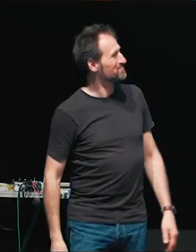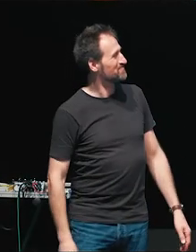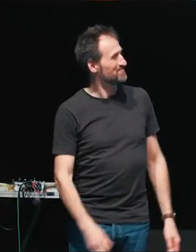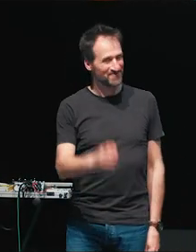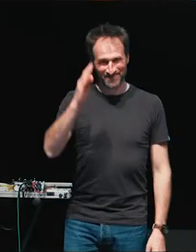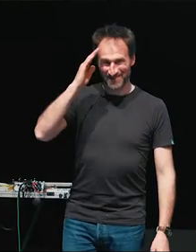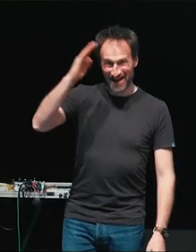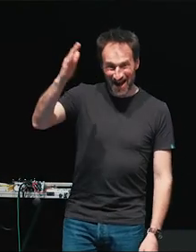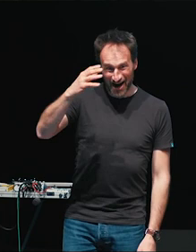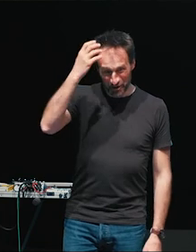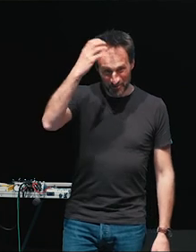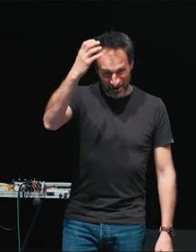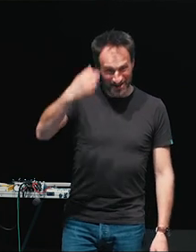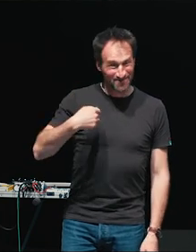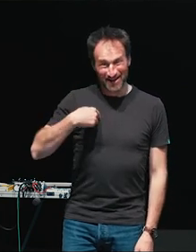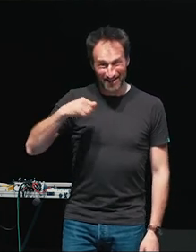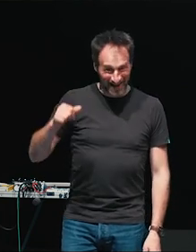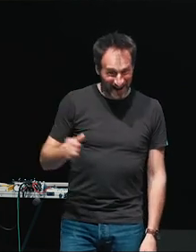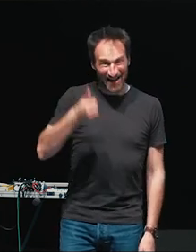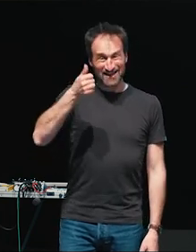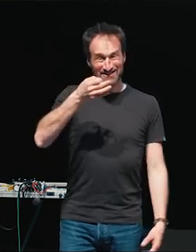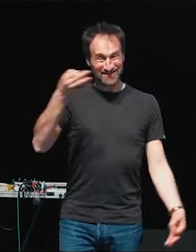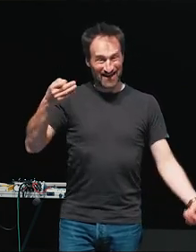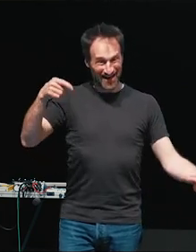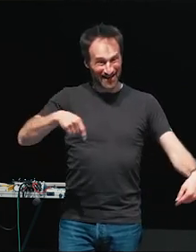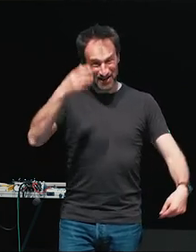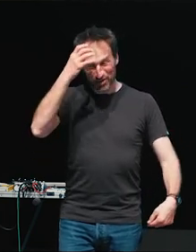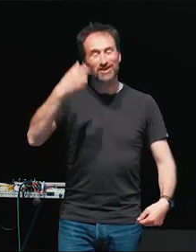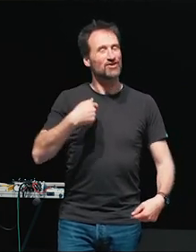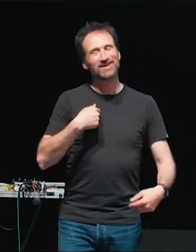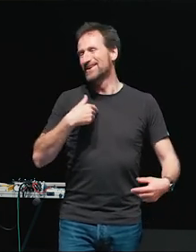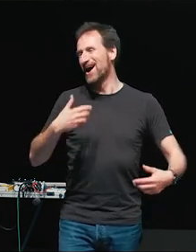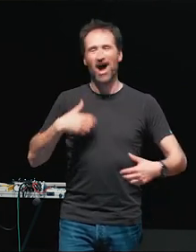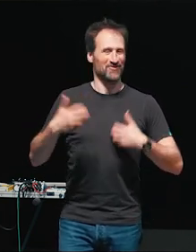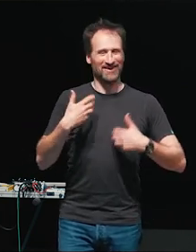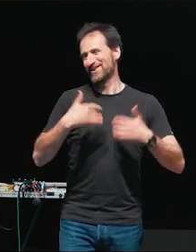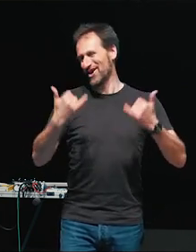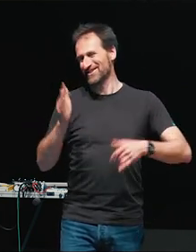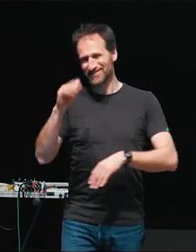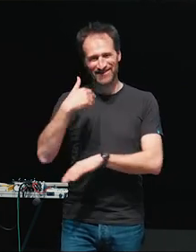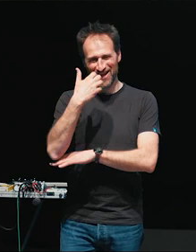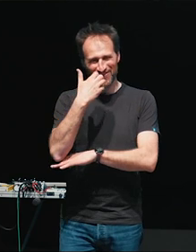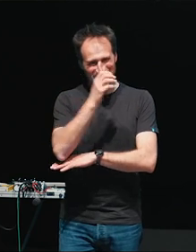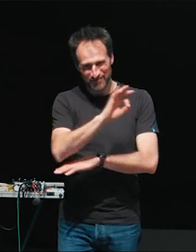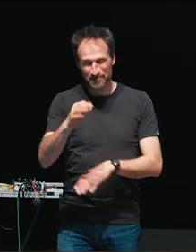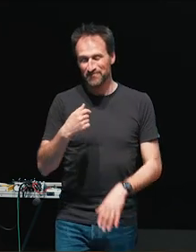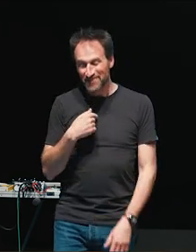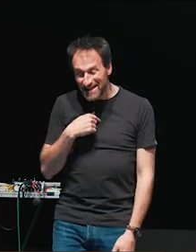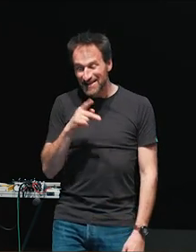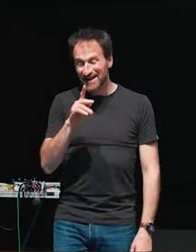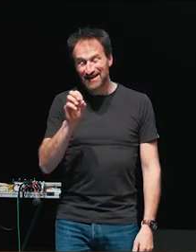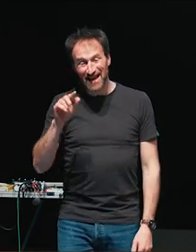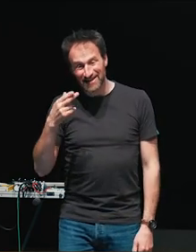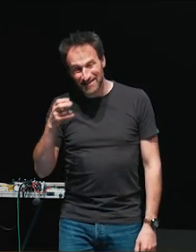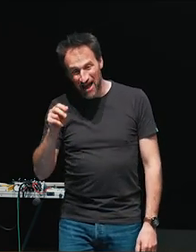Hello, Munich. It's my first time here, and I'm really excited to talk to all of you. So I'm Keerthana Krishnan. I'm coming all the